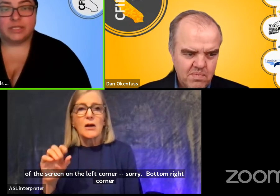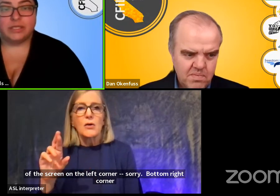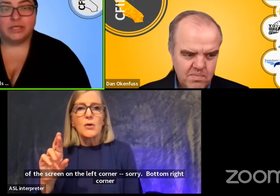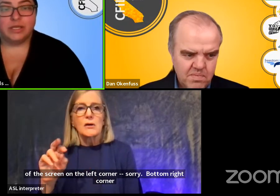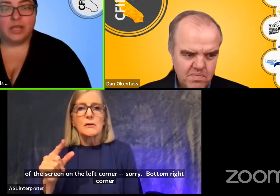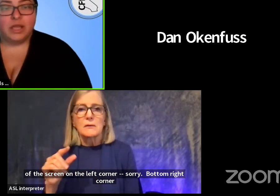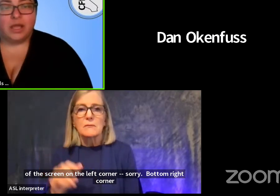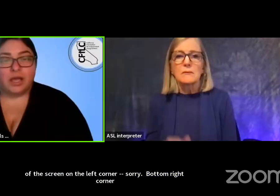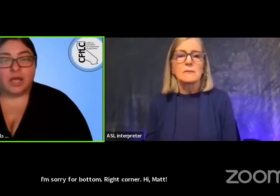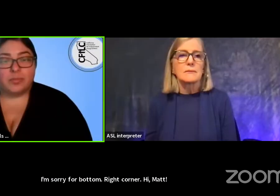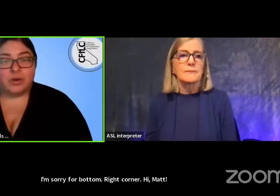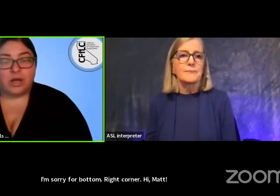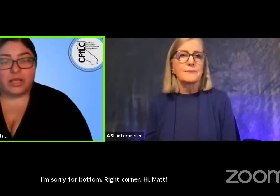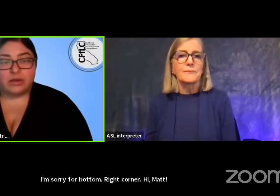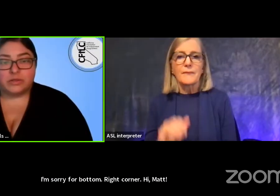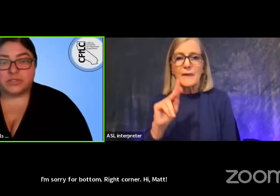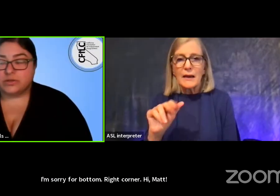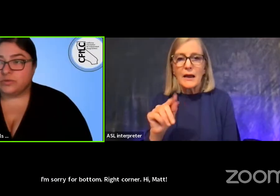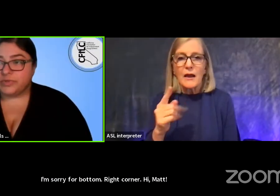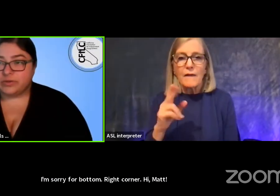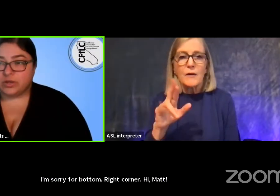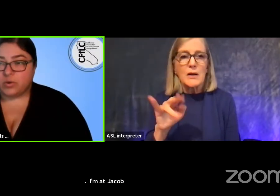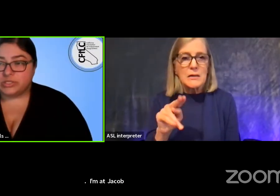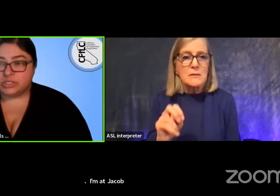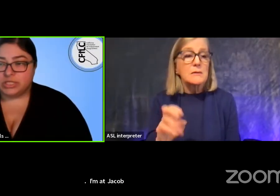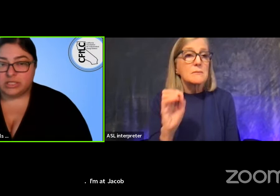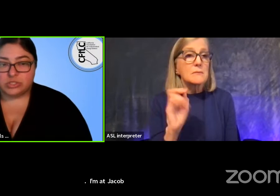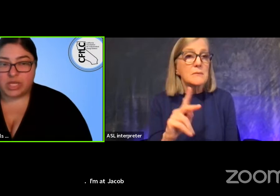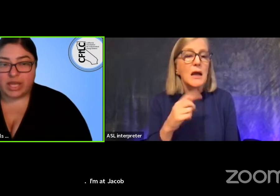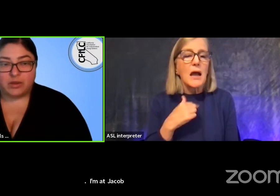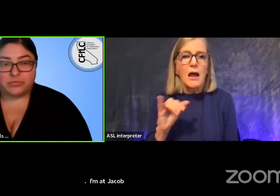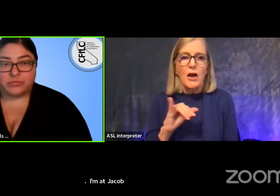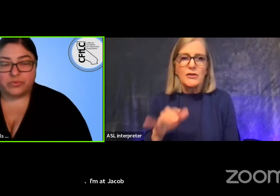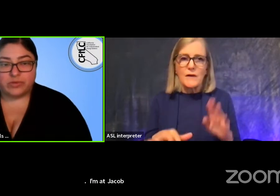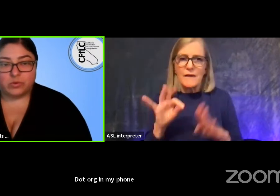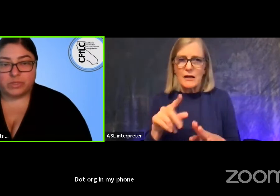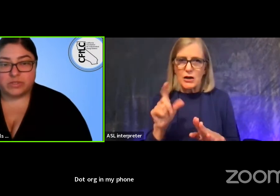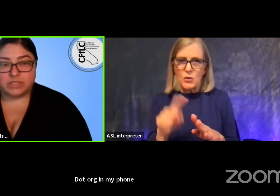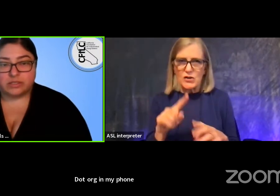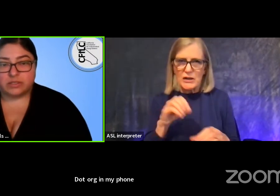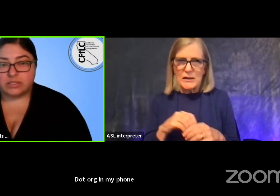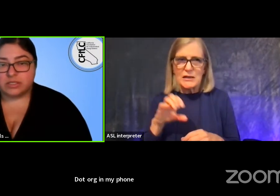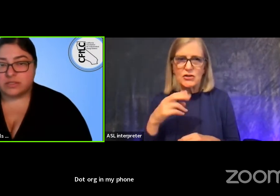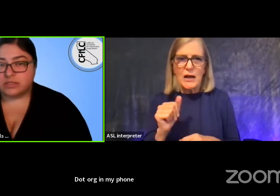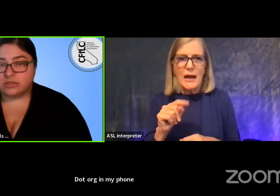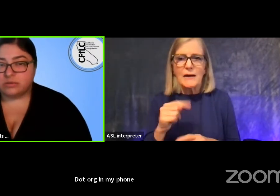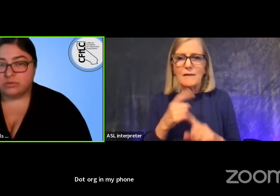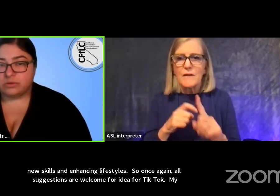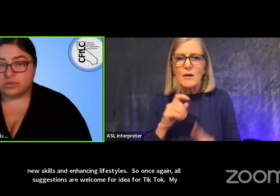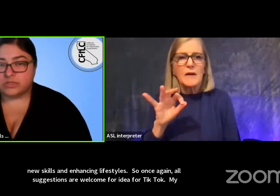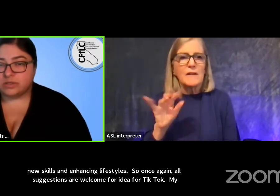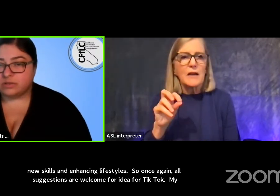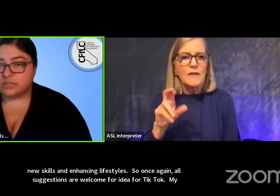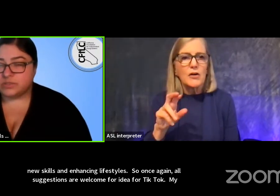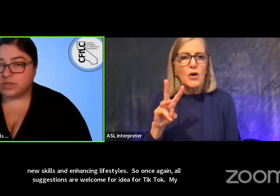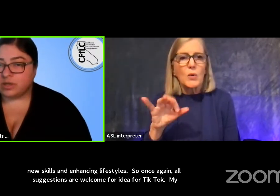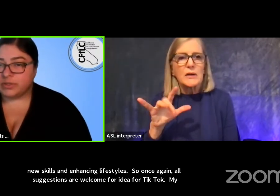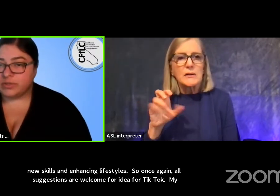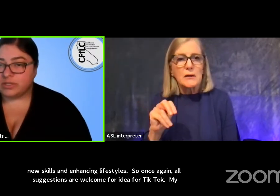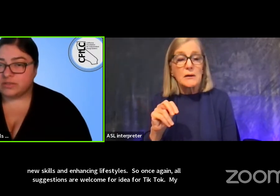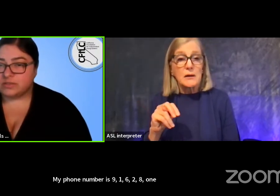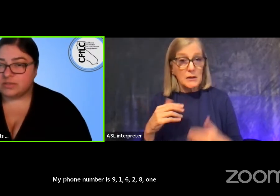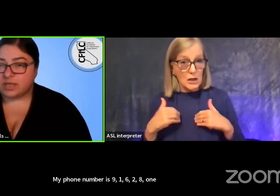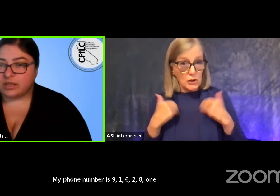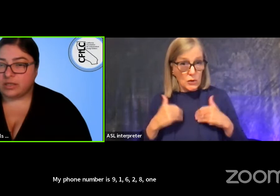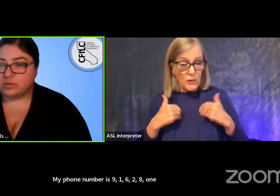All right. I also found a question in the chat from Faber Wilson. Does the youth course also talk